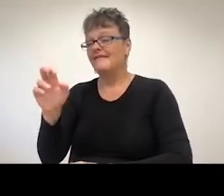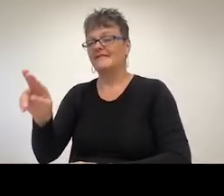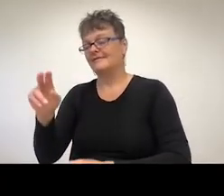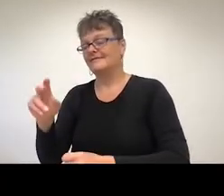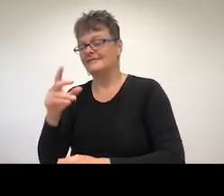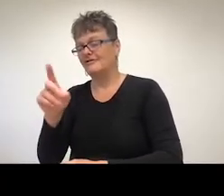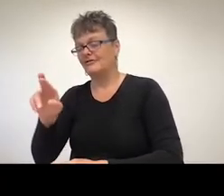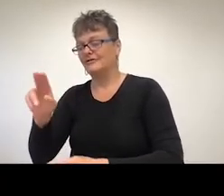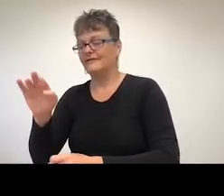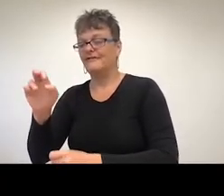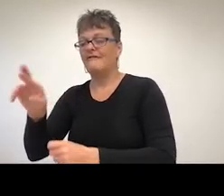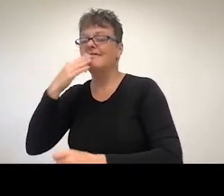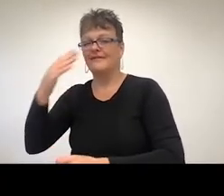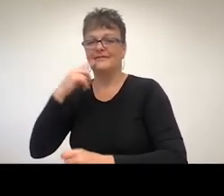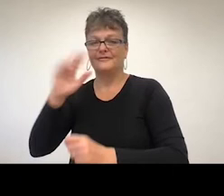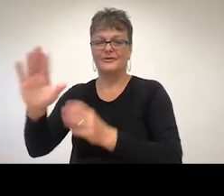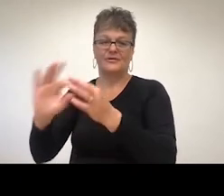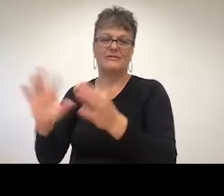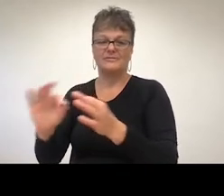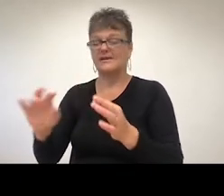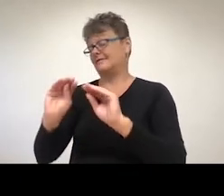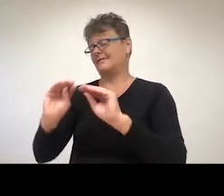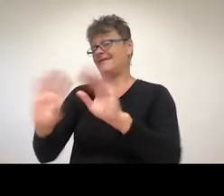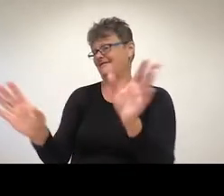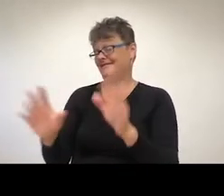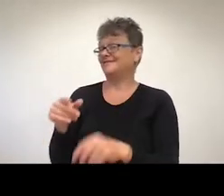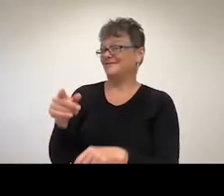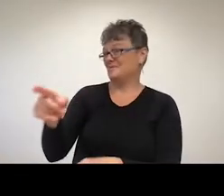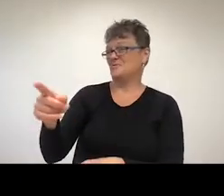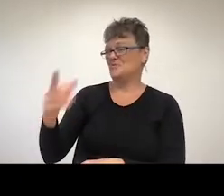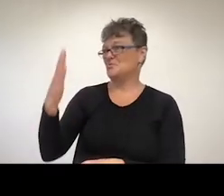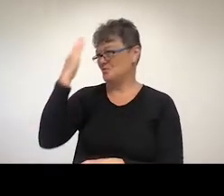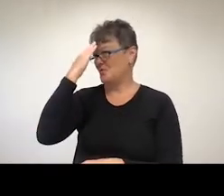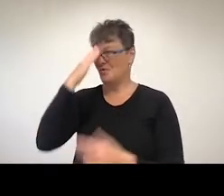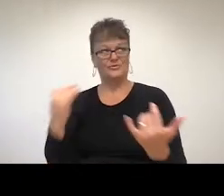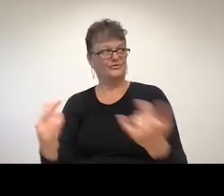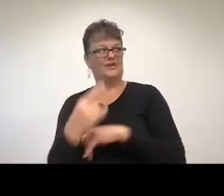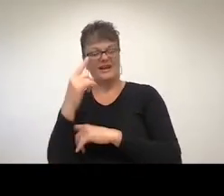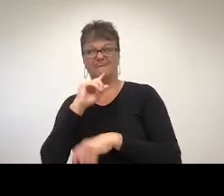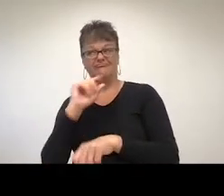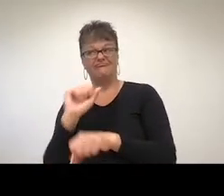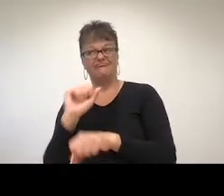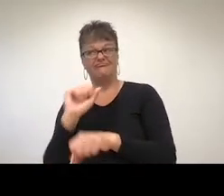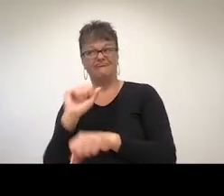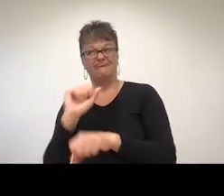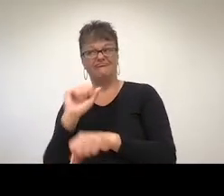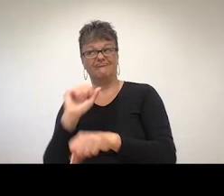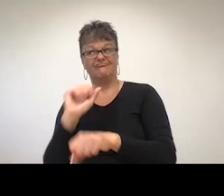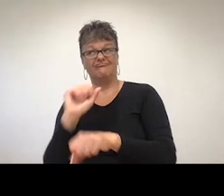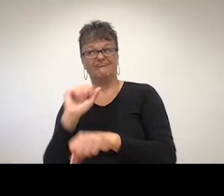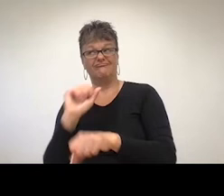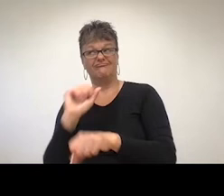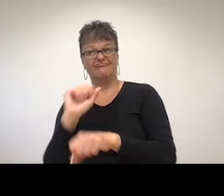that you're very in tune with the realities of today. And so, yes, I'm going to be talking about these kinds of themes as well. Just